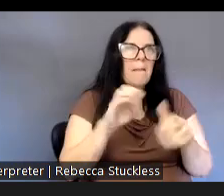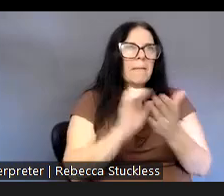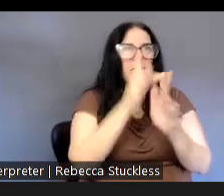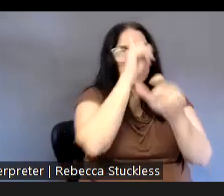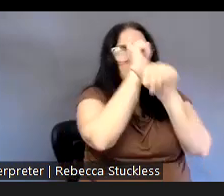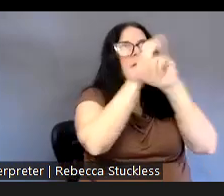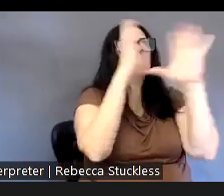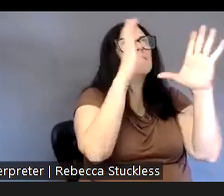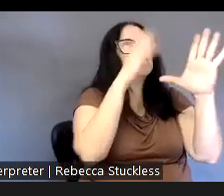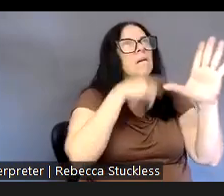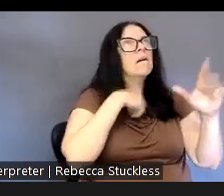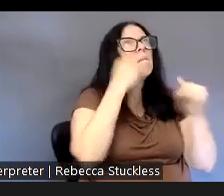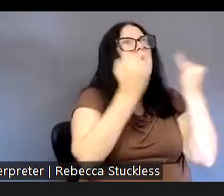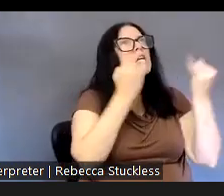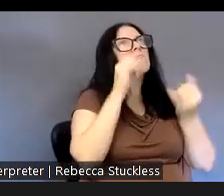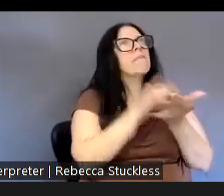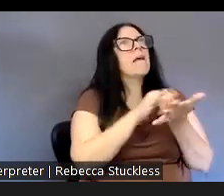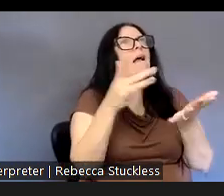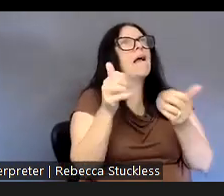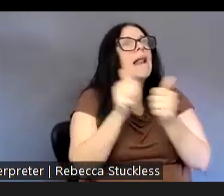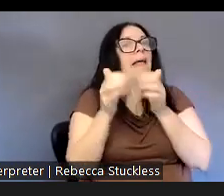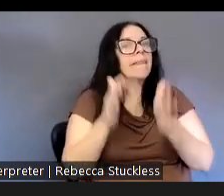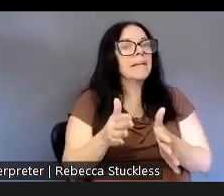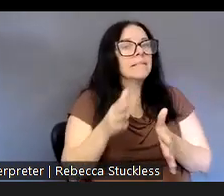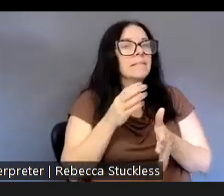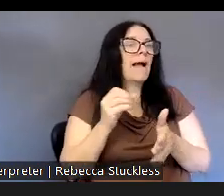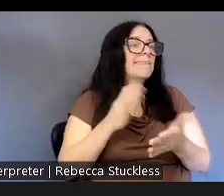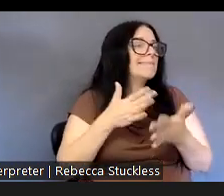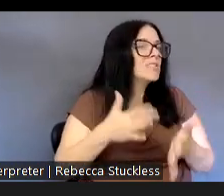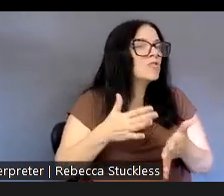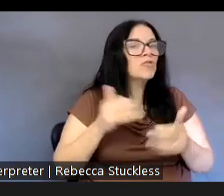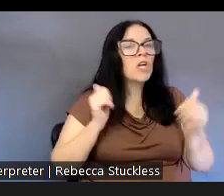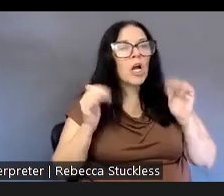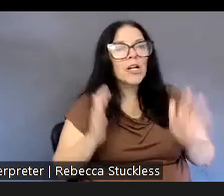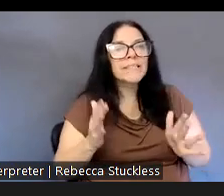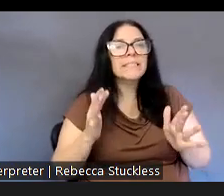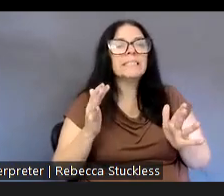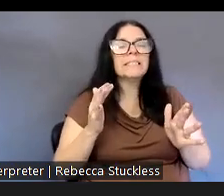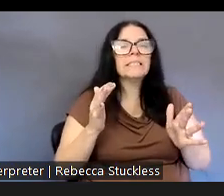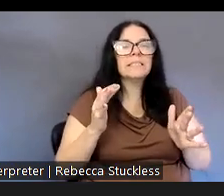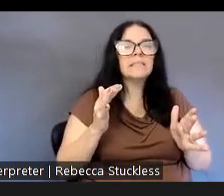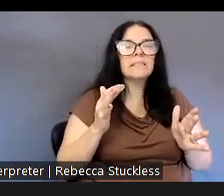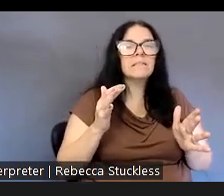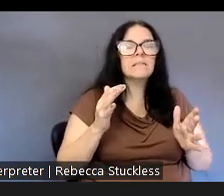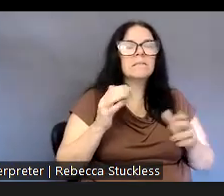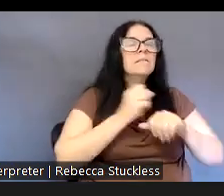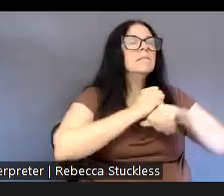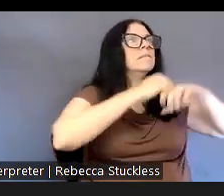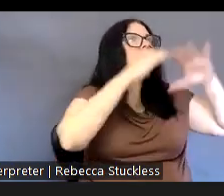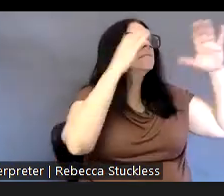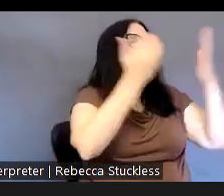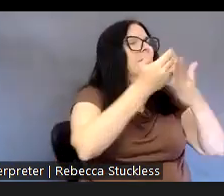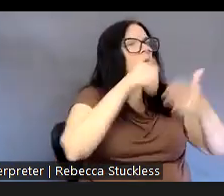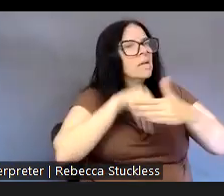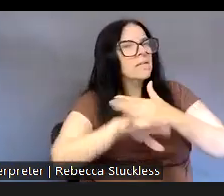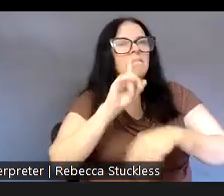visualization that athletes and performing artists engage in before approaching some kind of